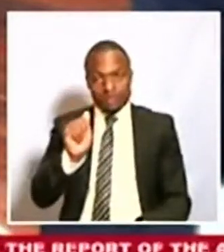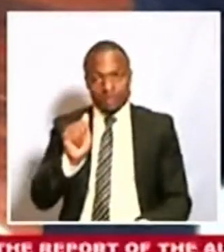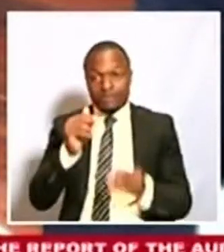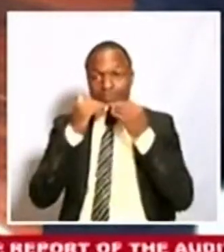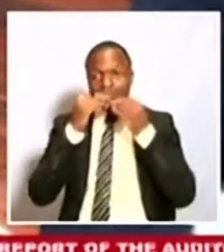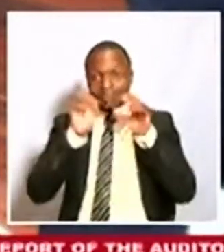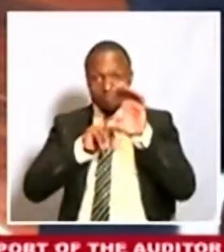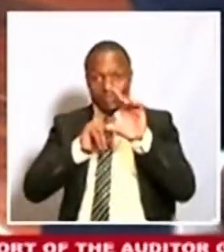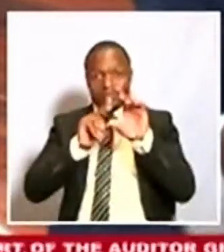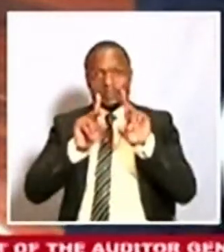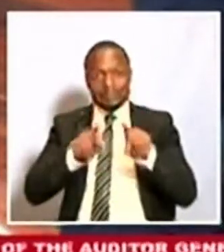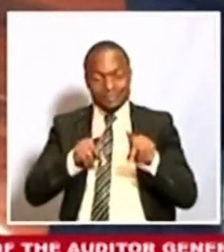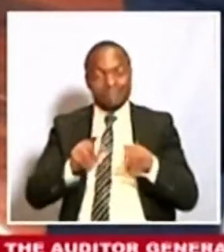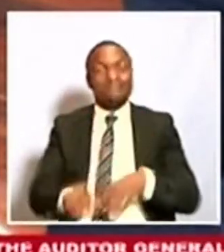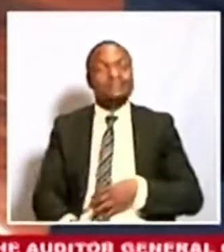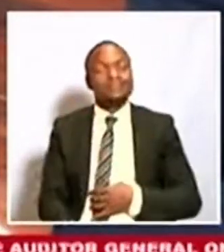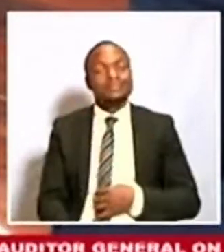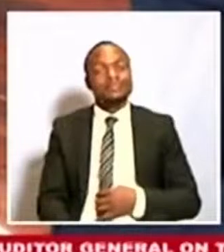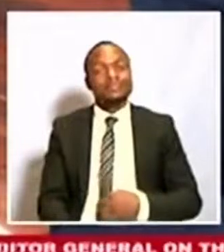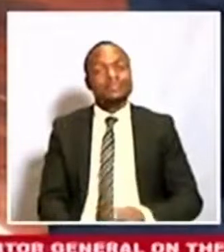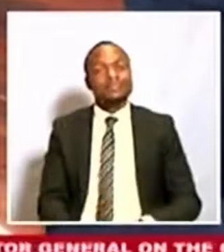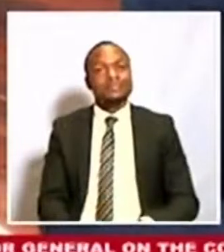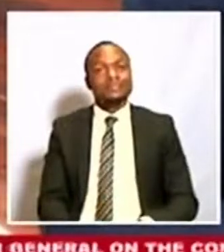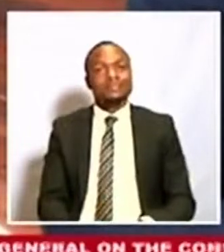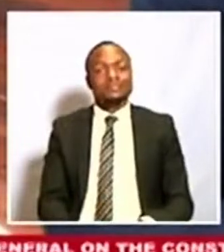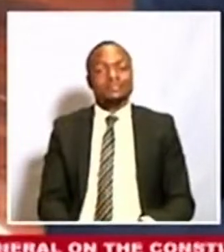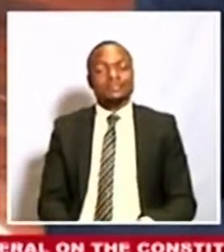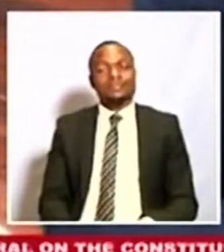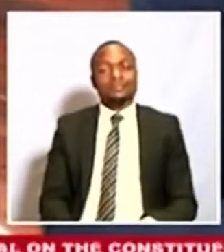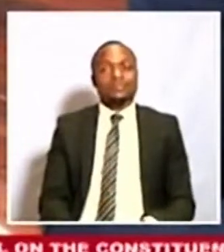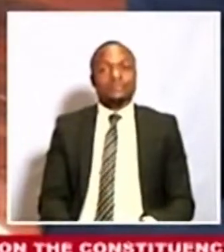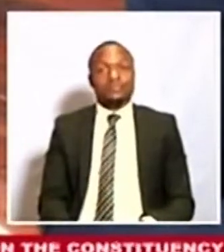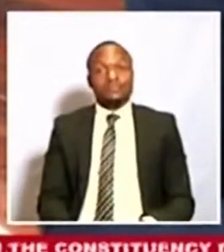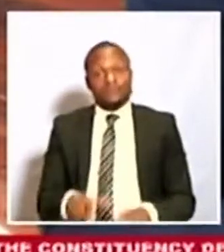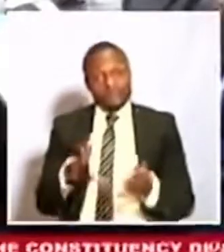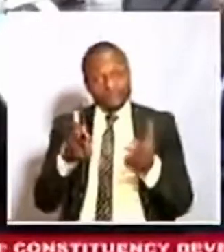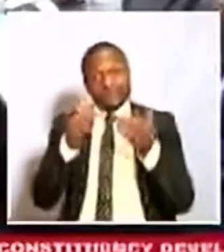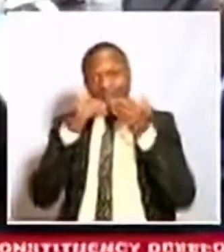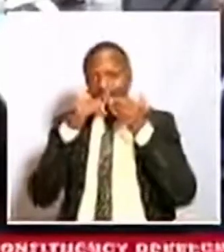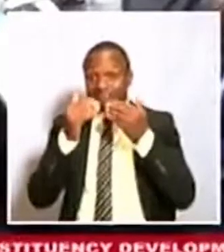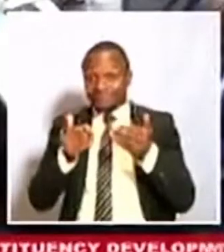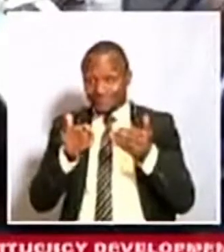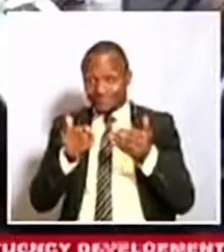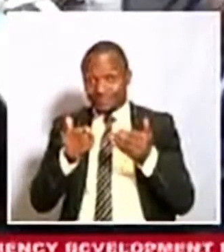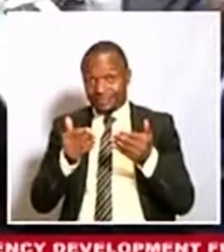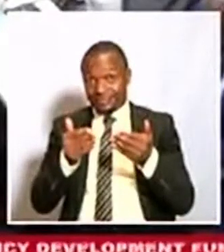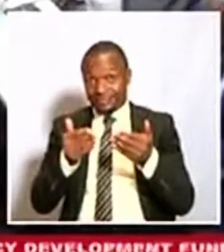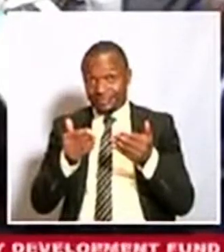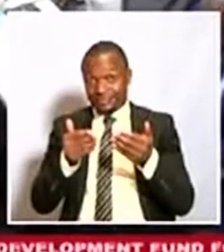Thank you, Honorable Chairperson, and would like to thank the